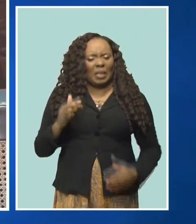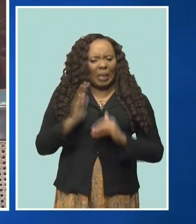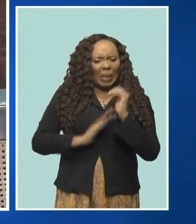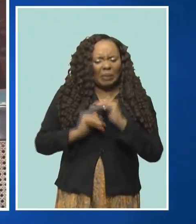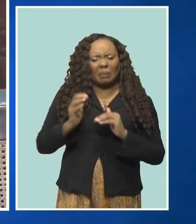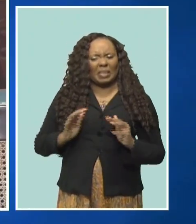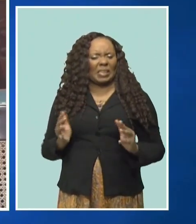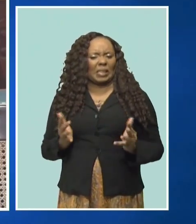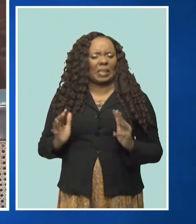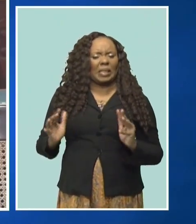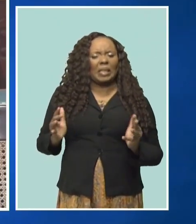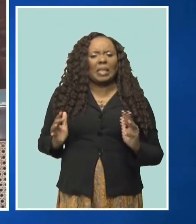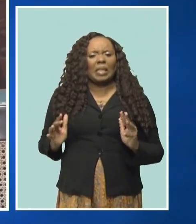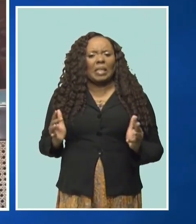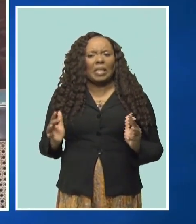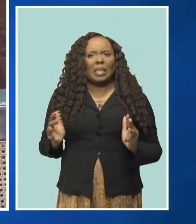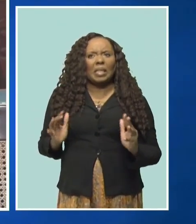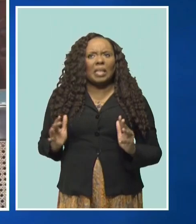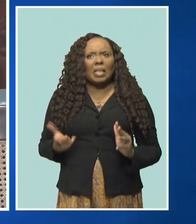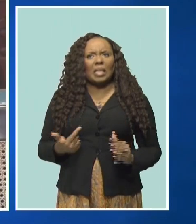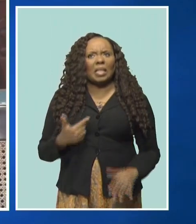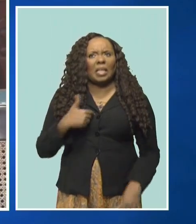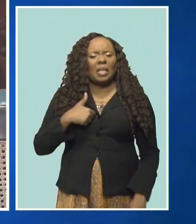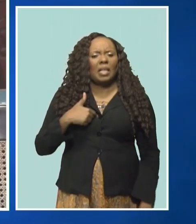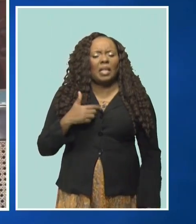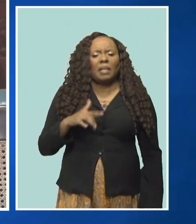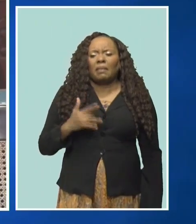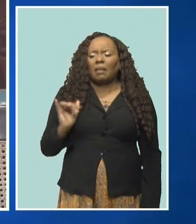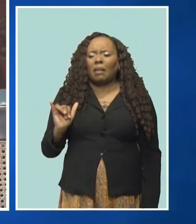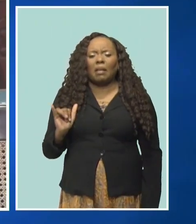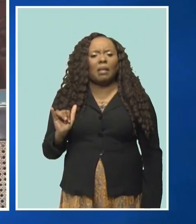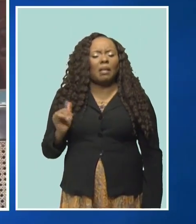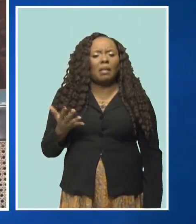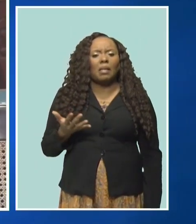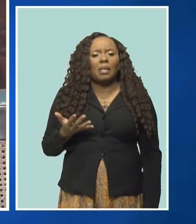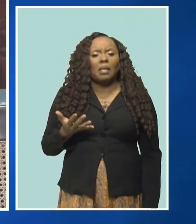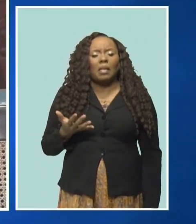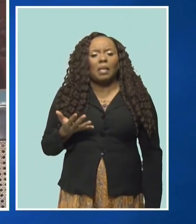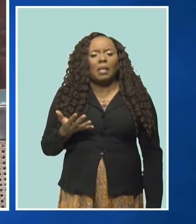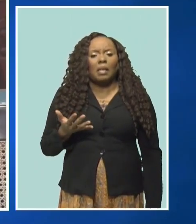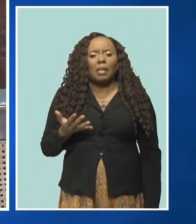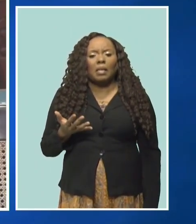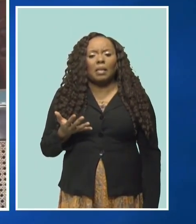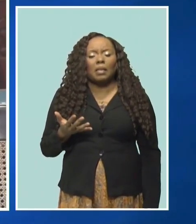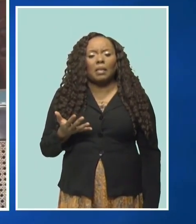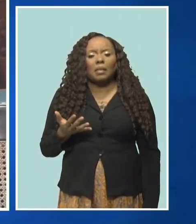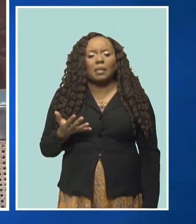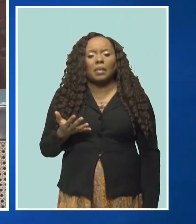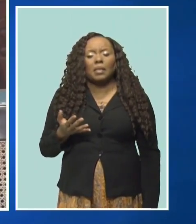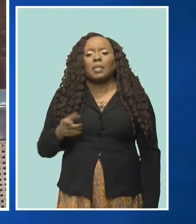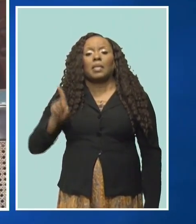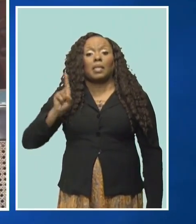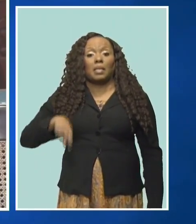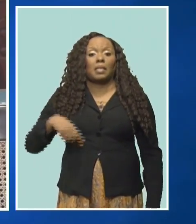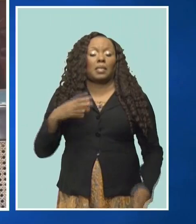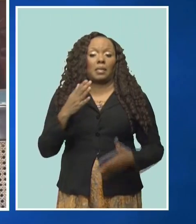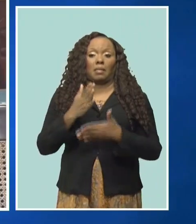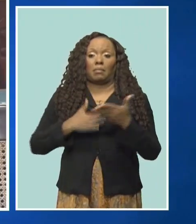Since a trial, there must be some, what I would describe as evidential equality